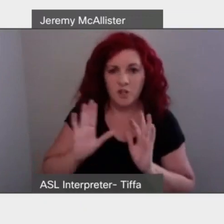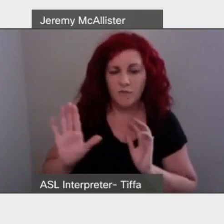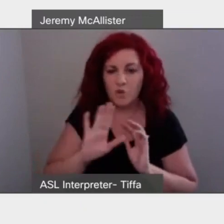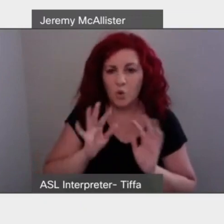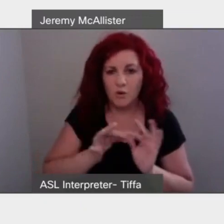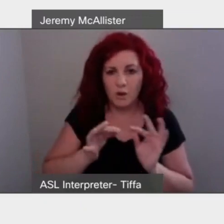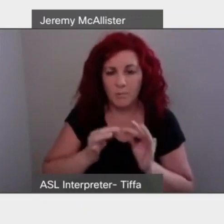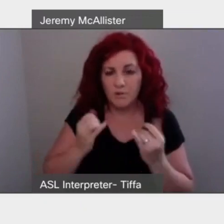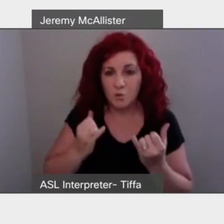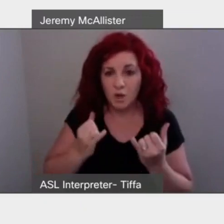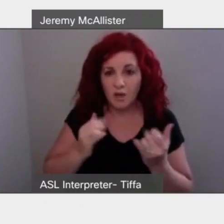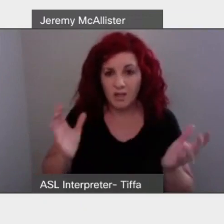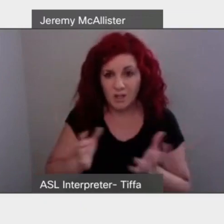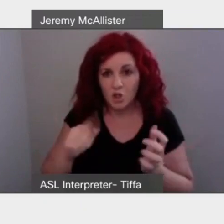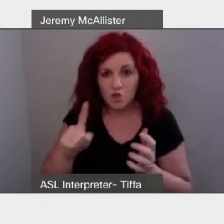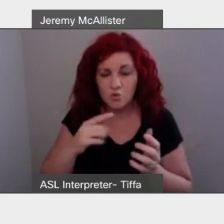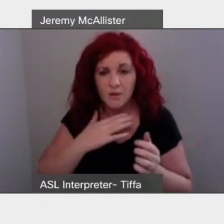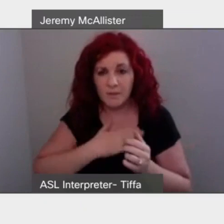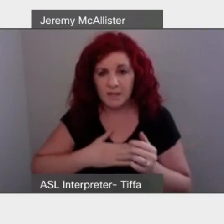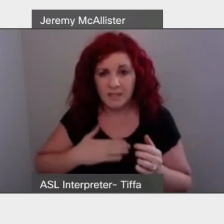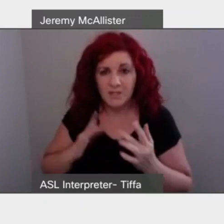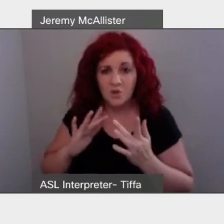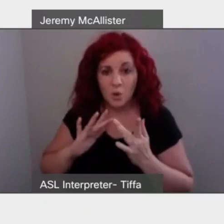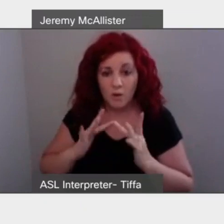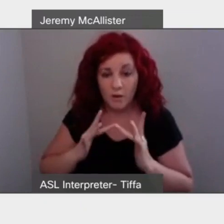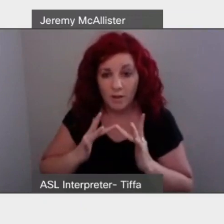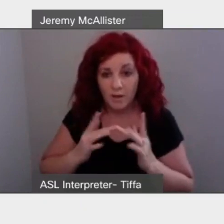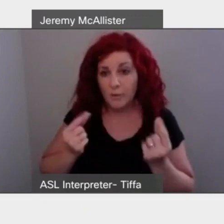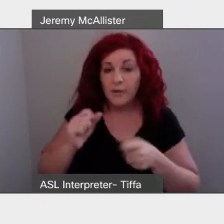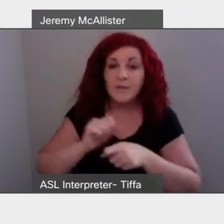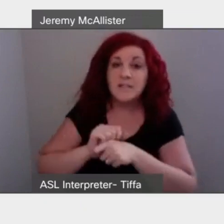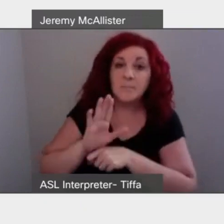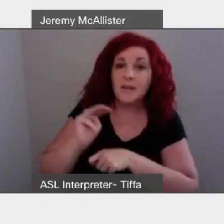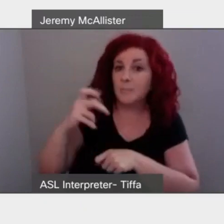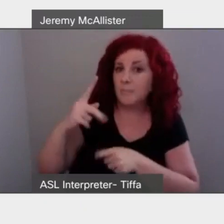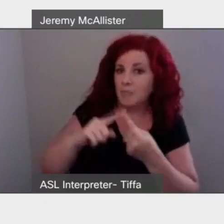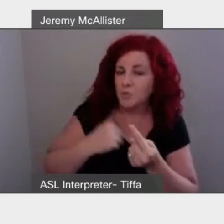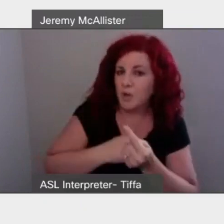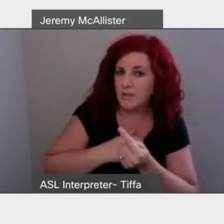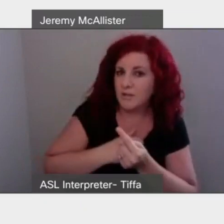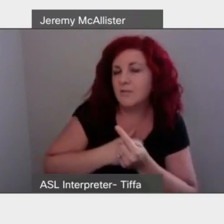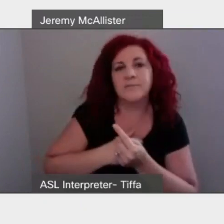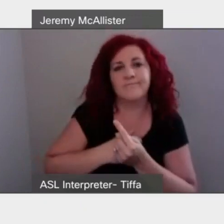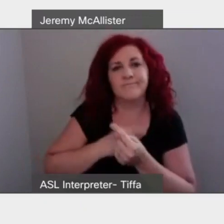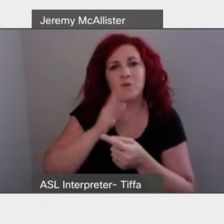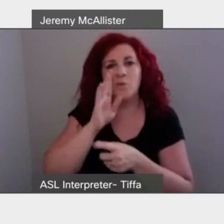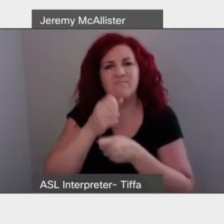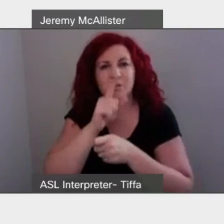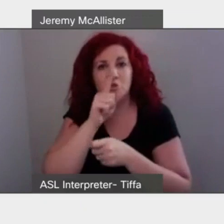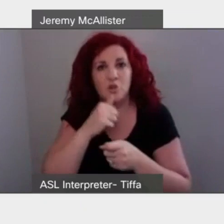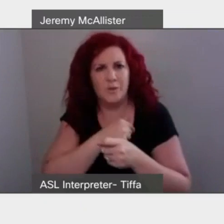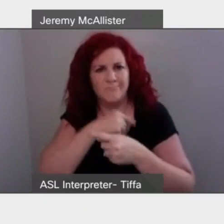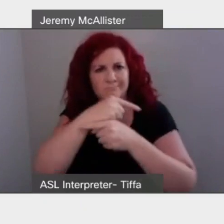comments today, we encourage you to please go online and submit a map to us. This will ensure that we